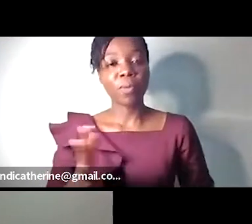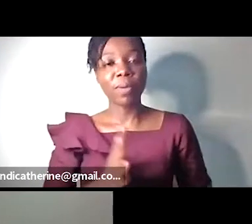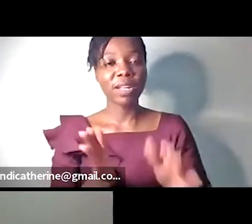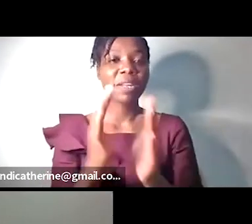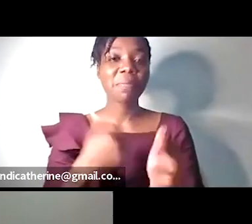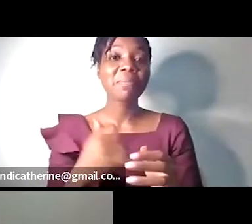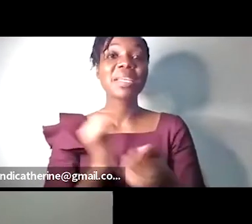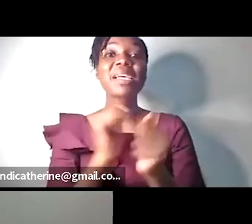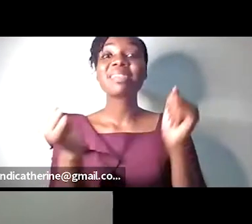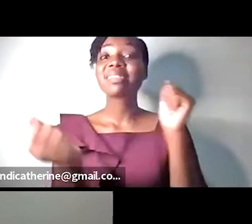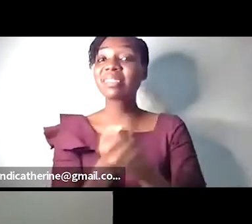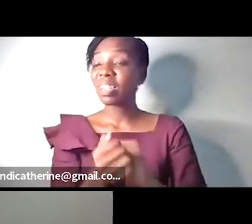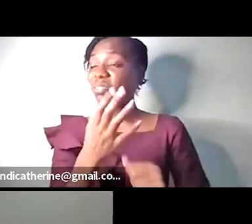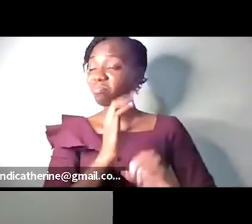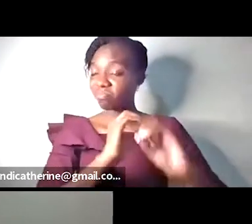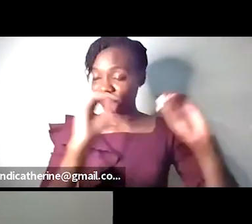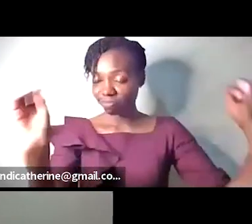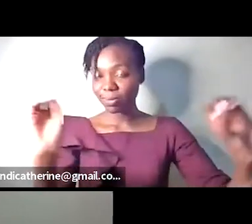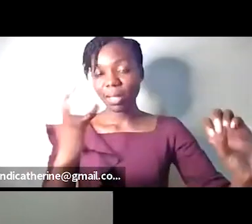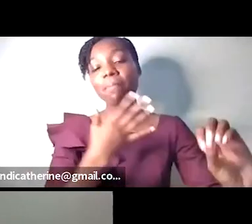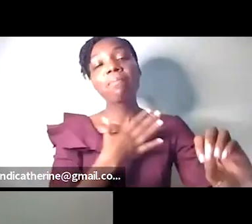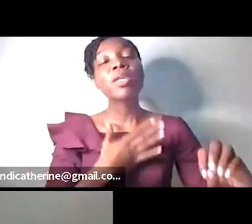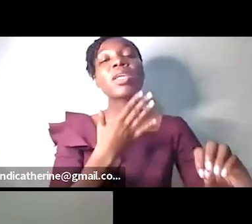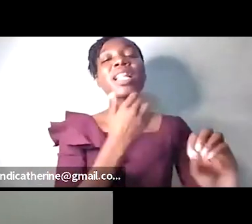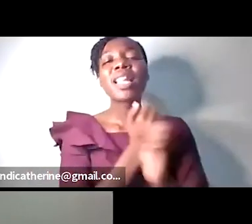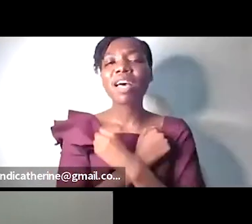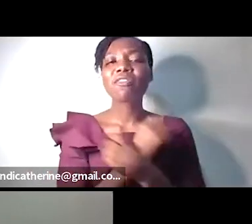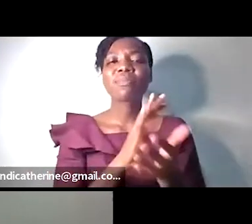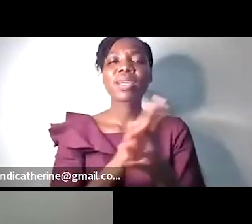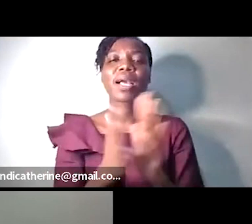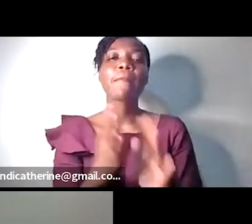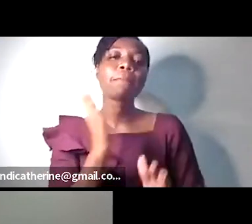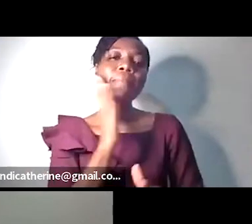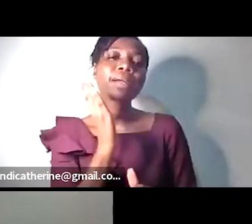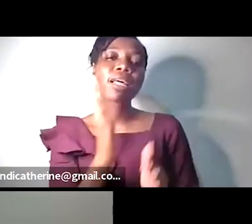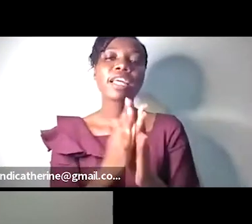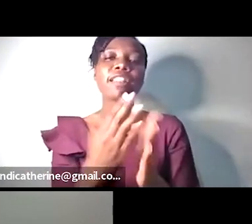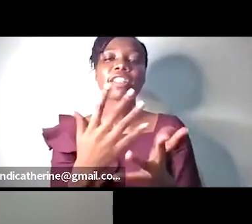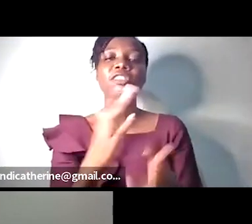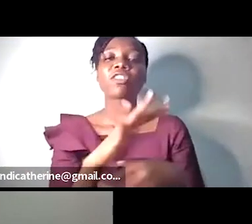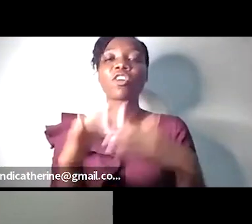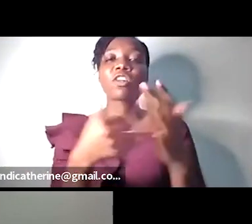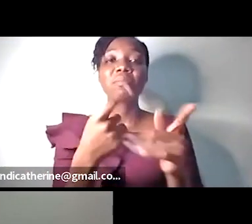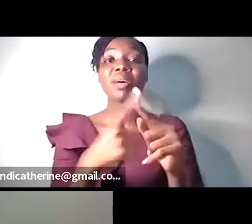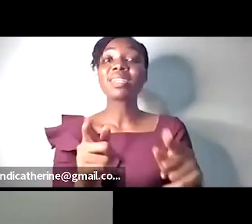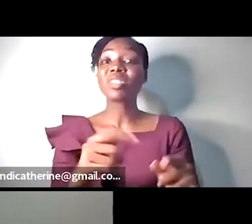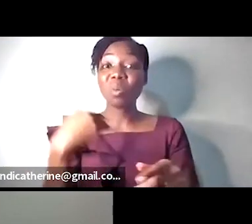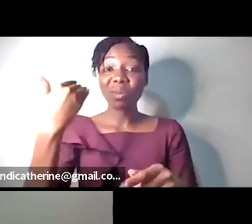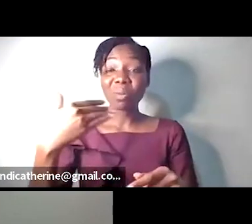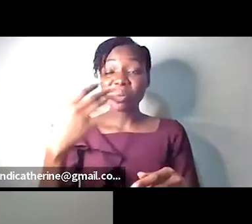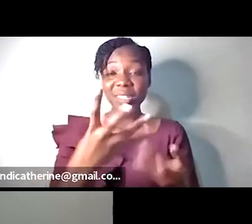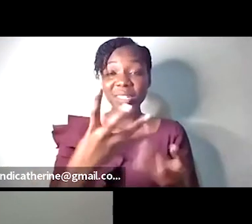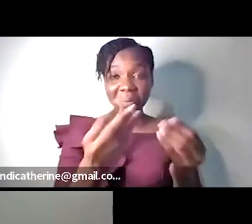to be a man. I love being a mother and all those things. But it's not always an easy journey because of